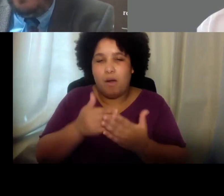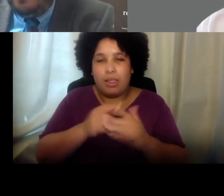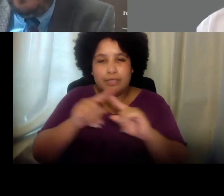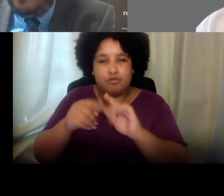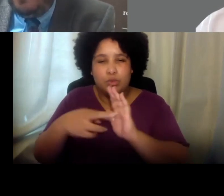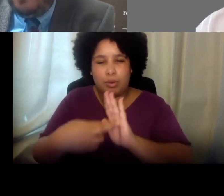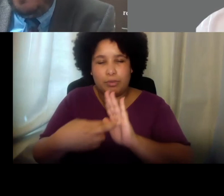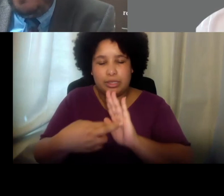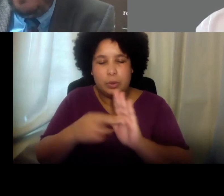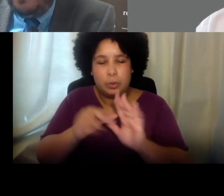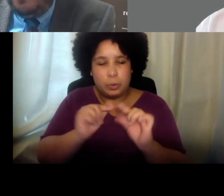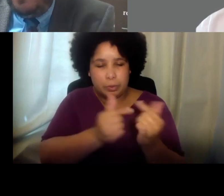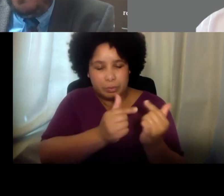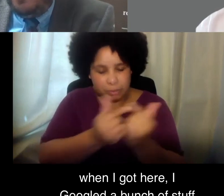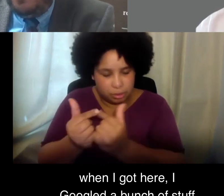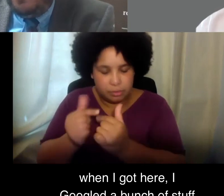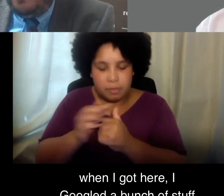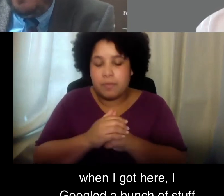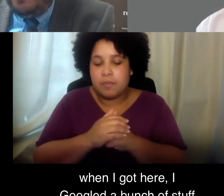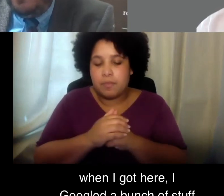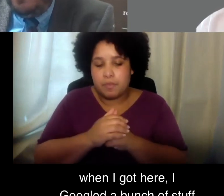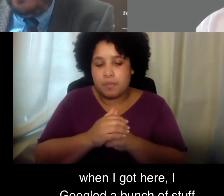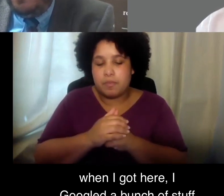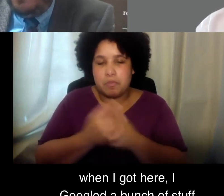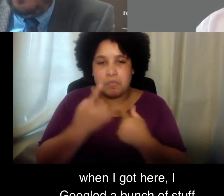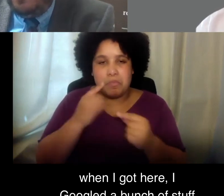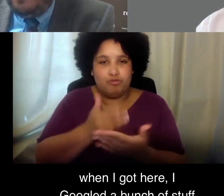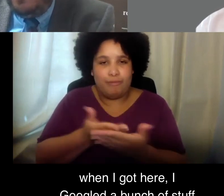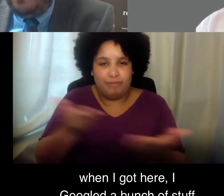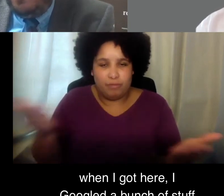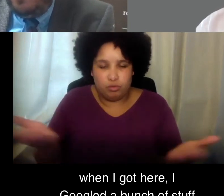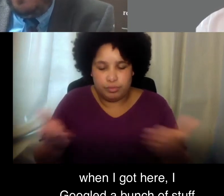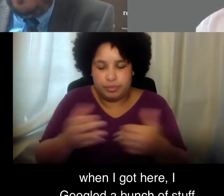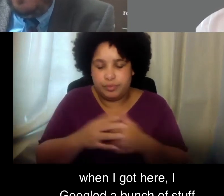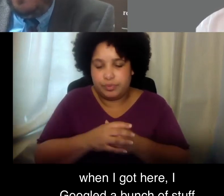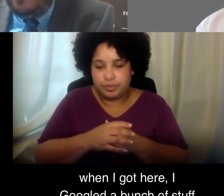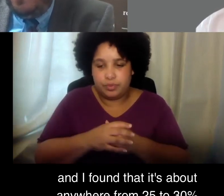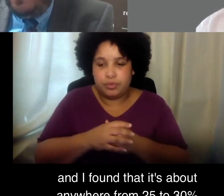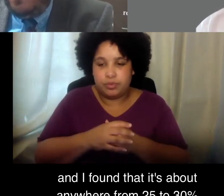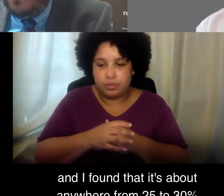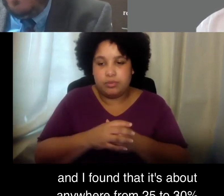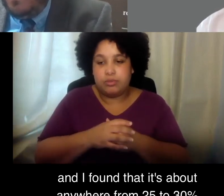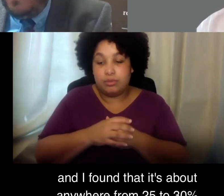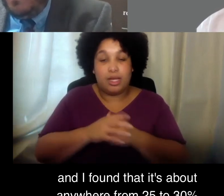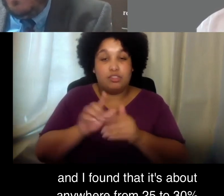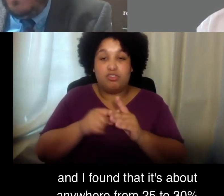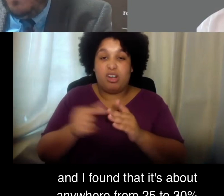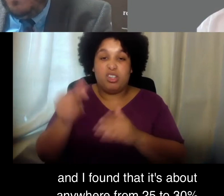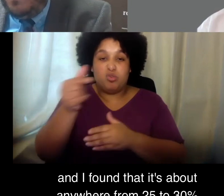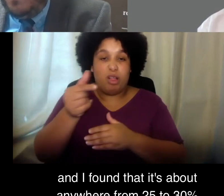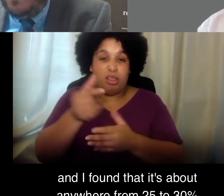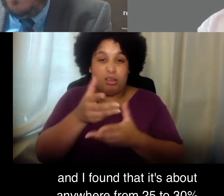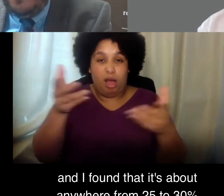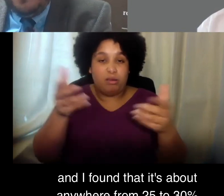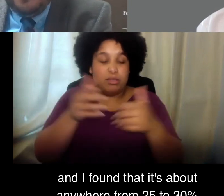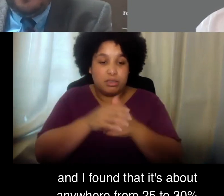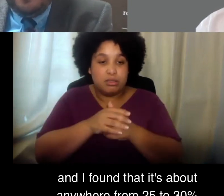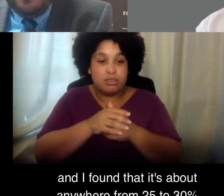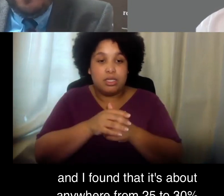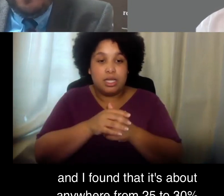groups when I got here, I Googled a bunch of stuff, and I found out there's about anywhere